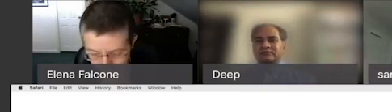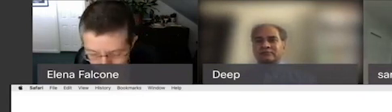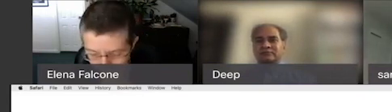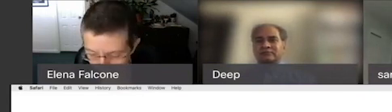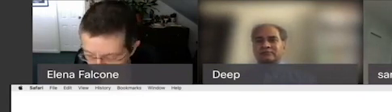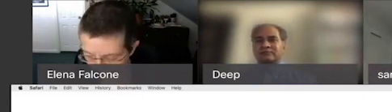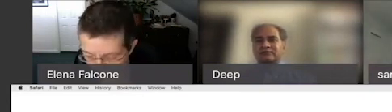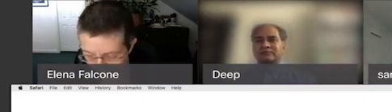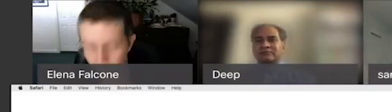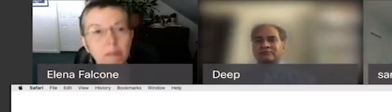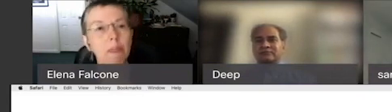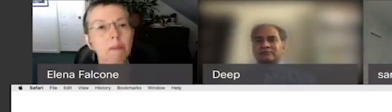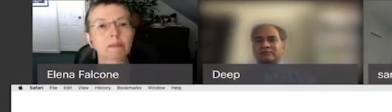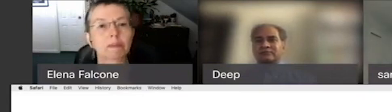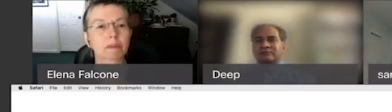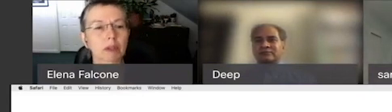seniorlawday.info.